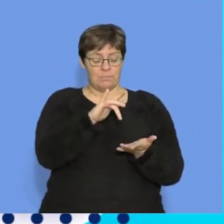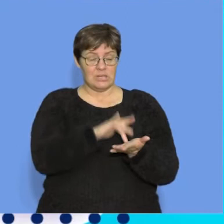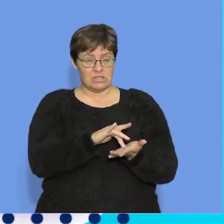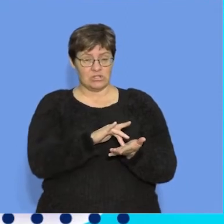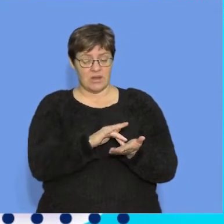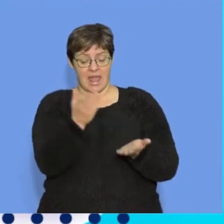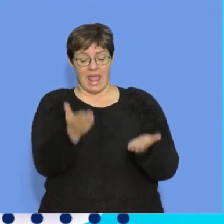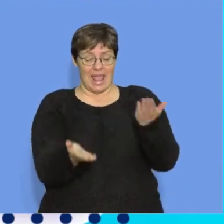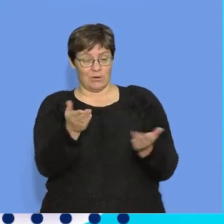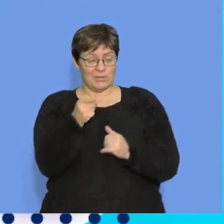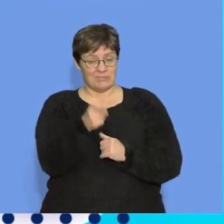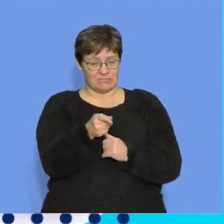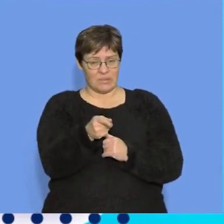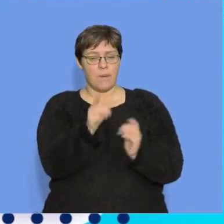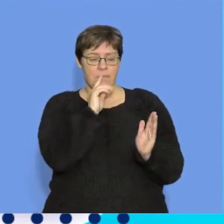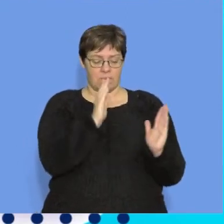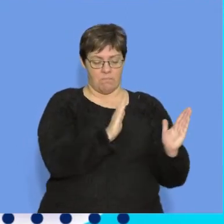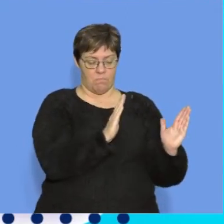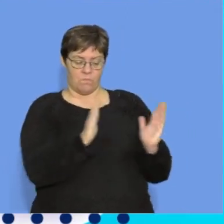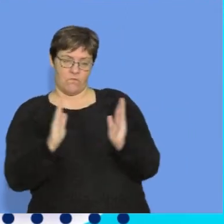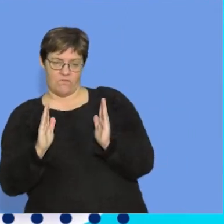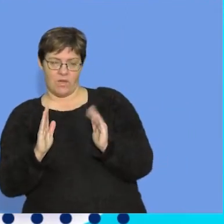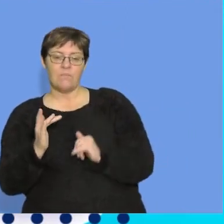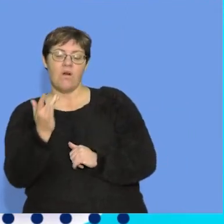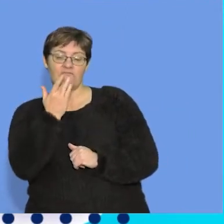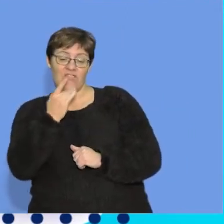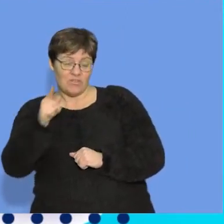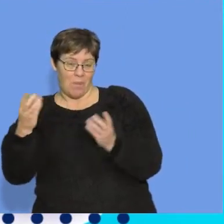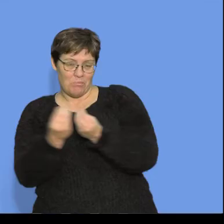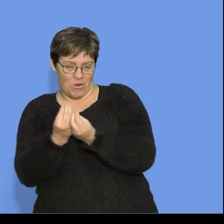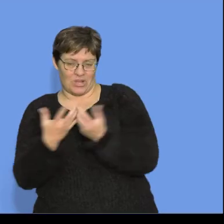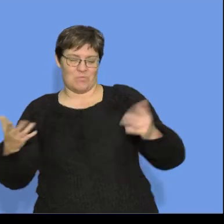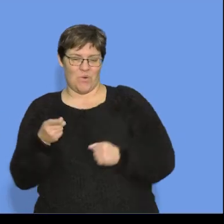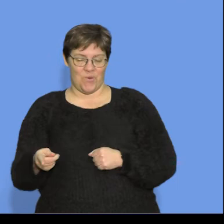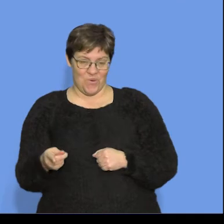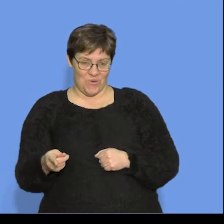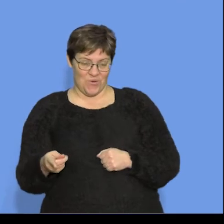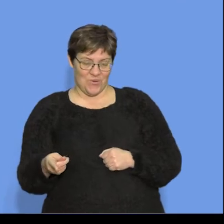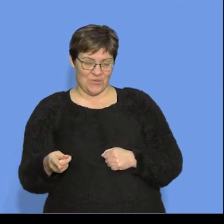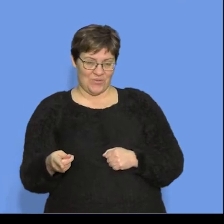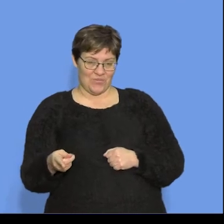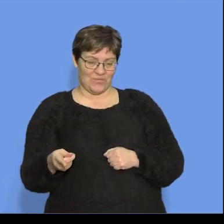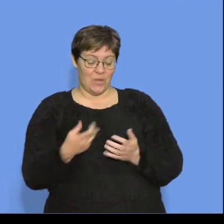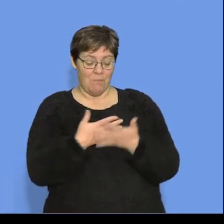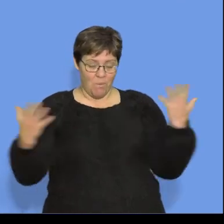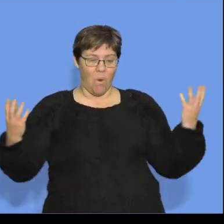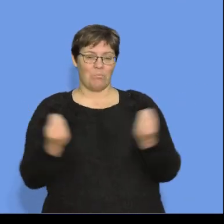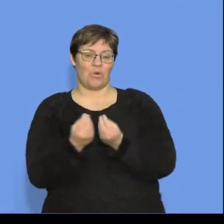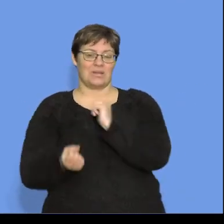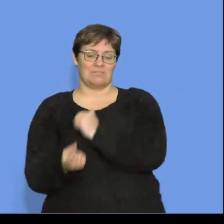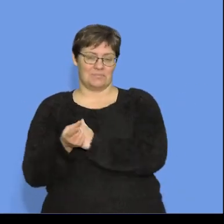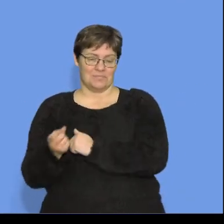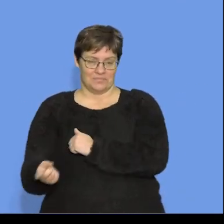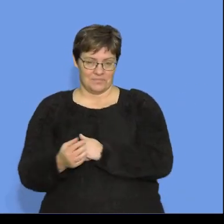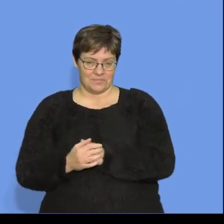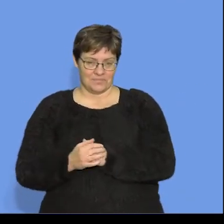the equilibrium is shifted so it's favoring products. So what this is telling us, there is more product.